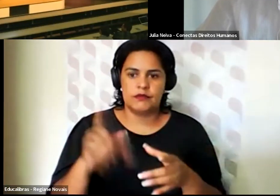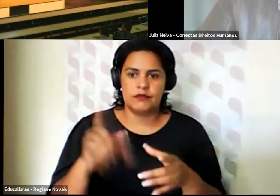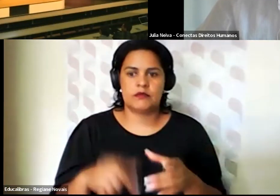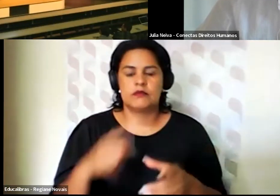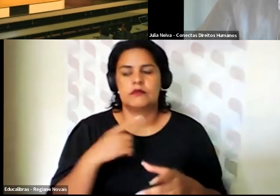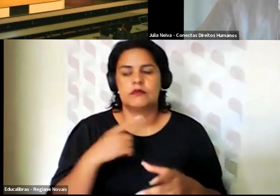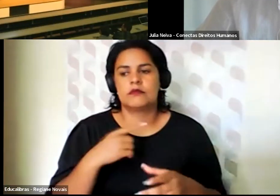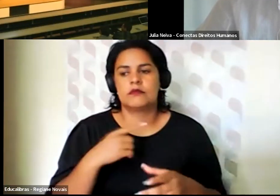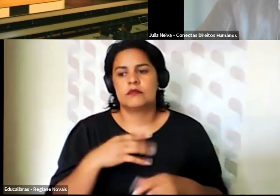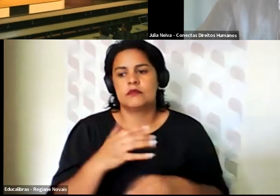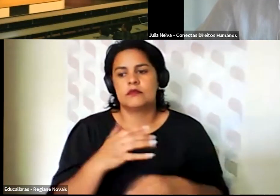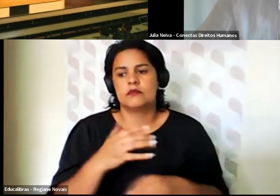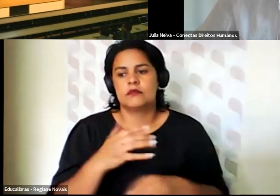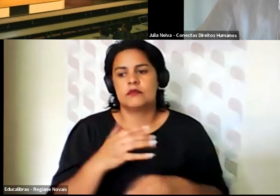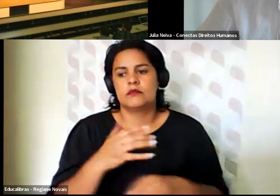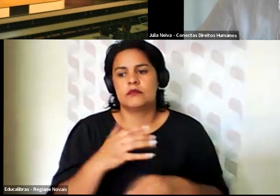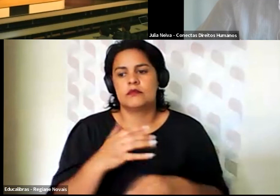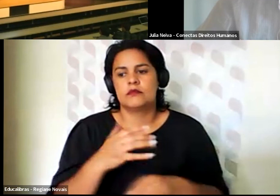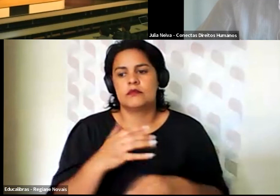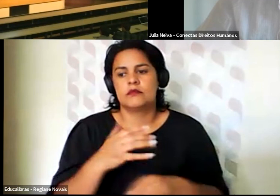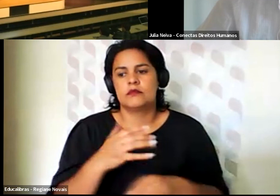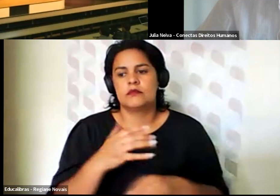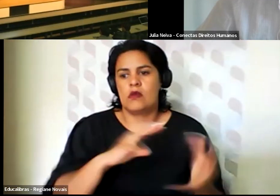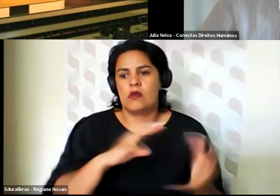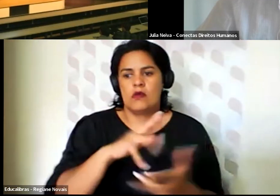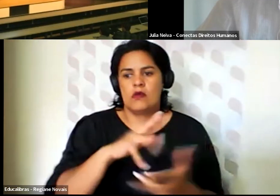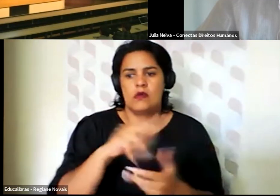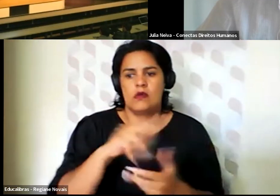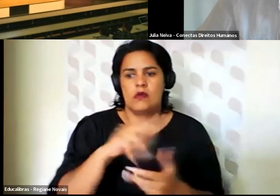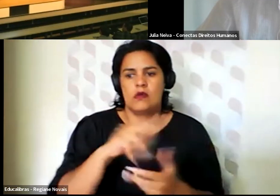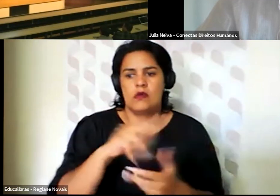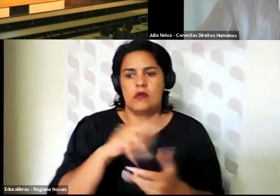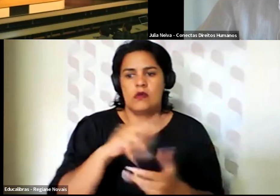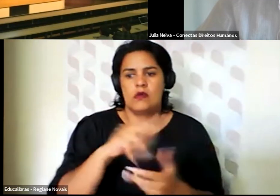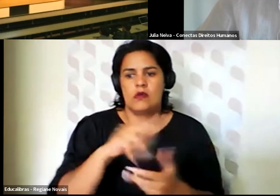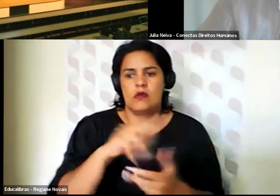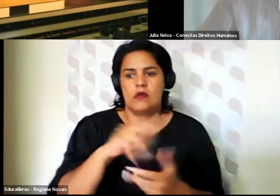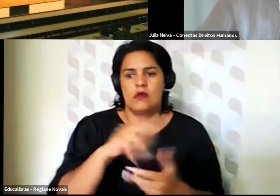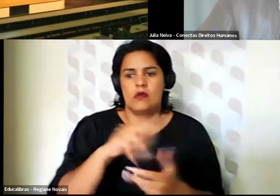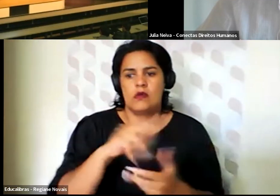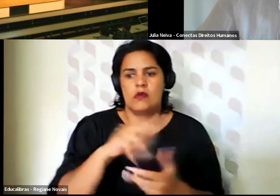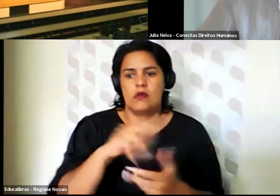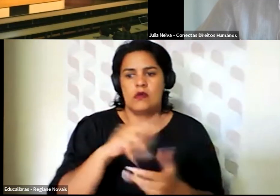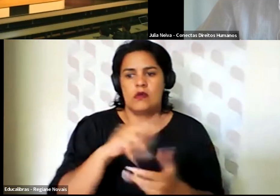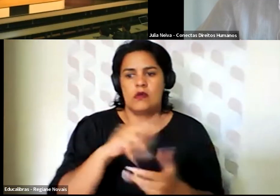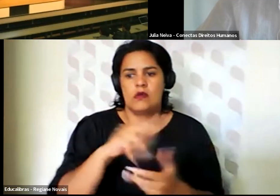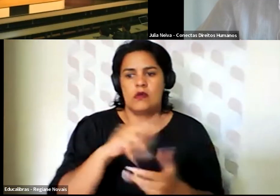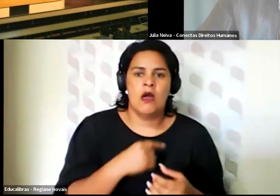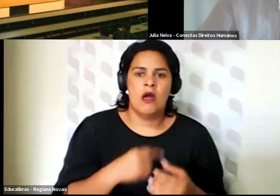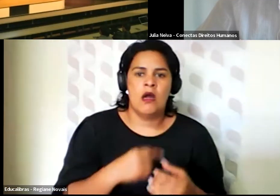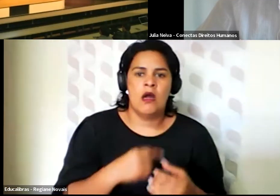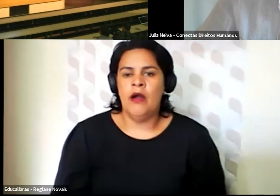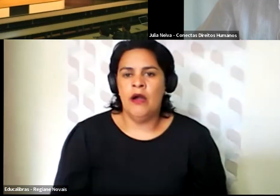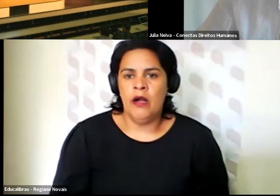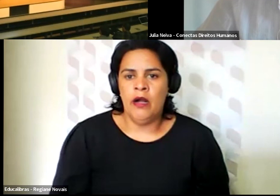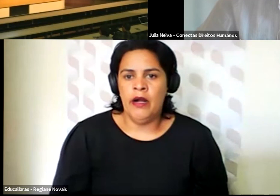teams in the world, and that happens. And what they get by playing also with some of the best players in the